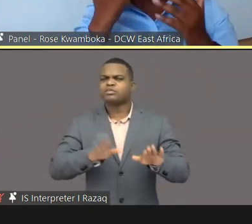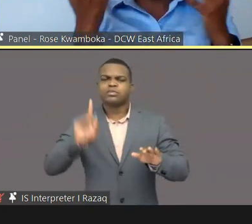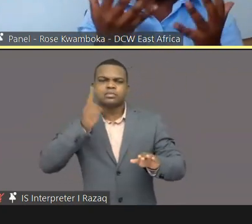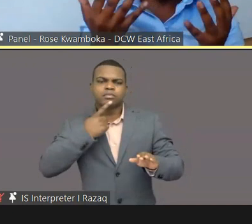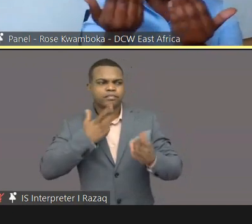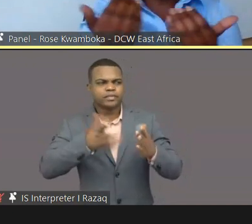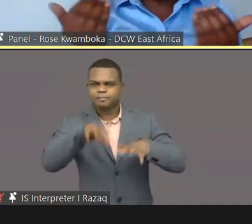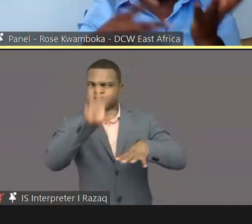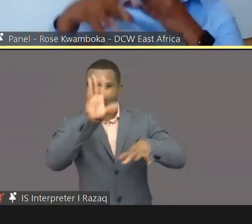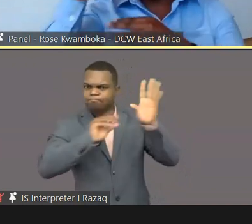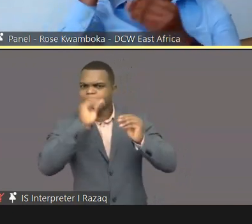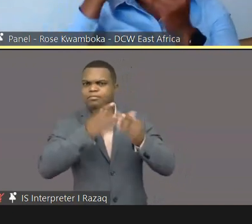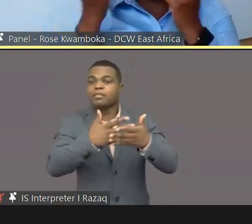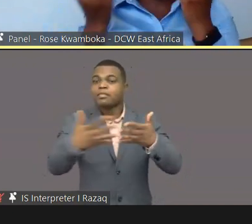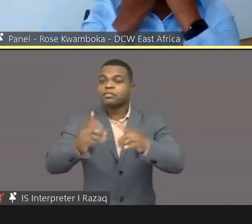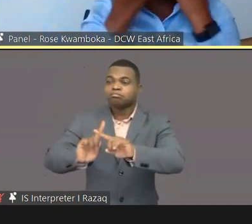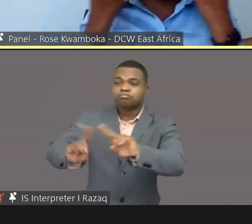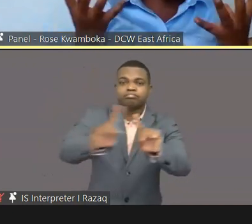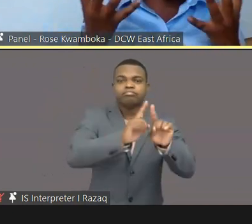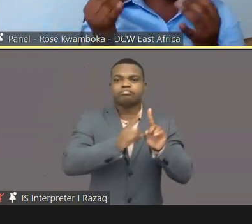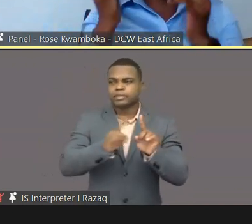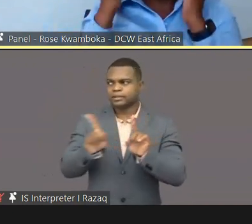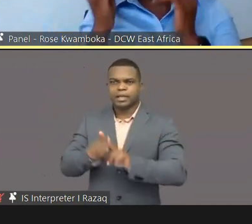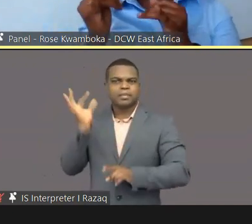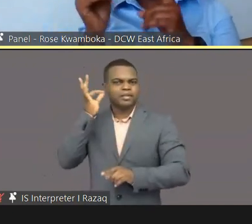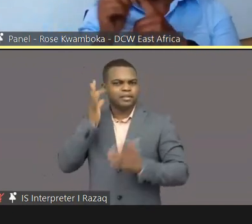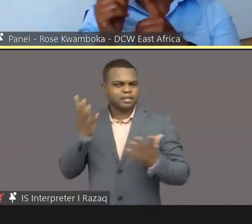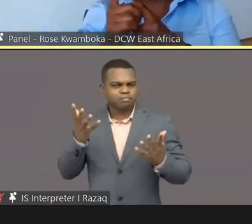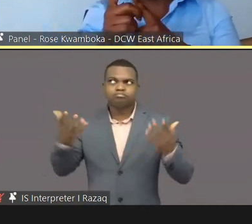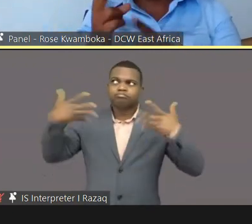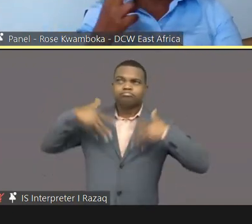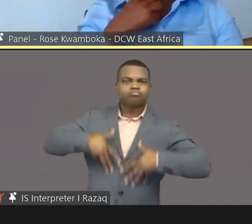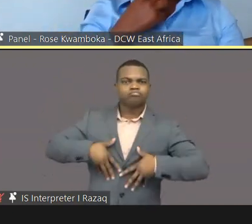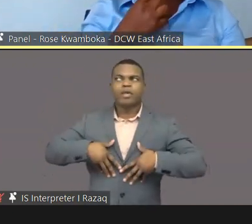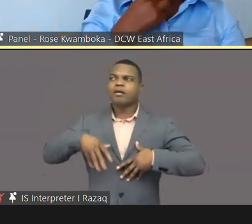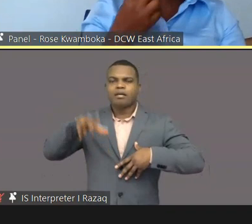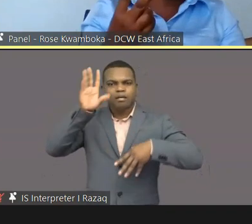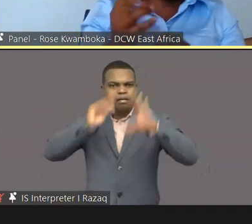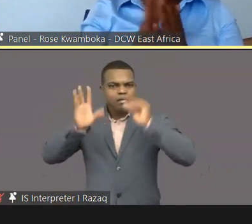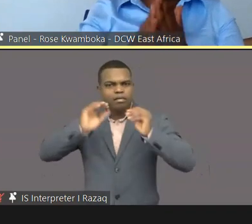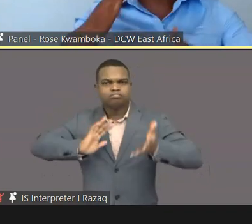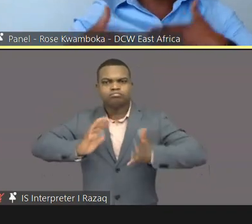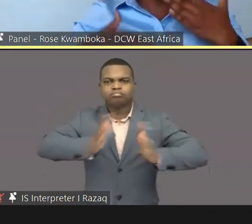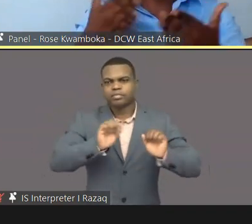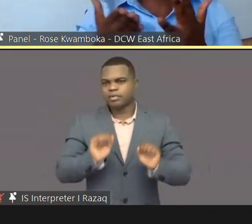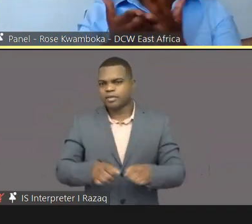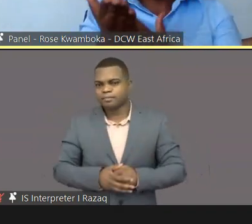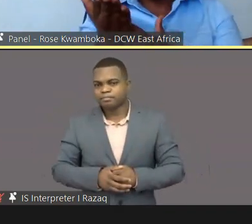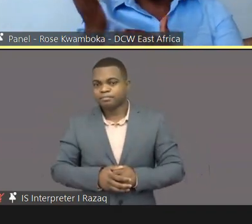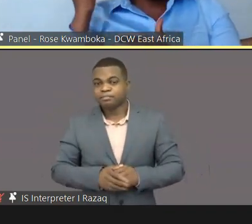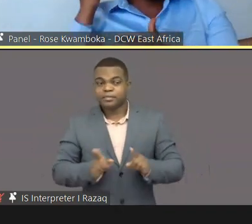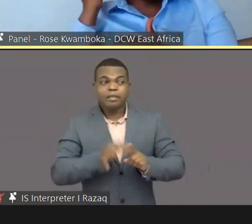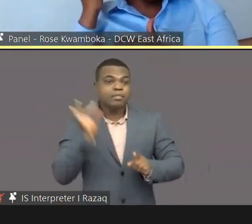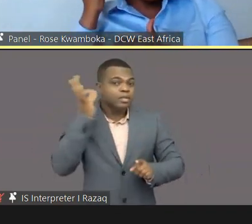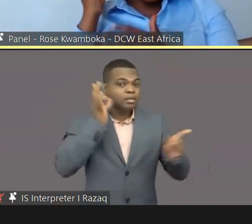The incidental learning, this is where the children learn information, new words, pronunciations, and